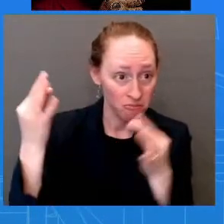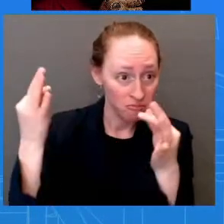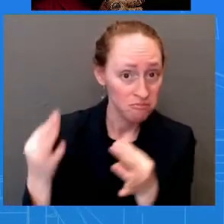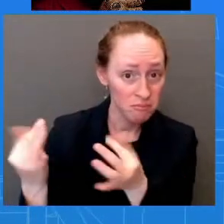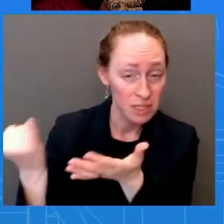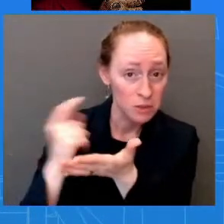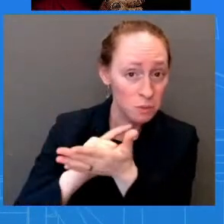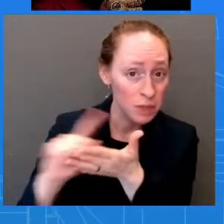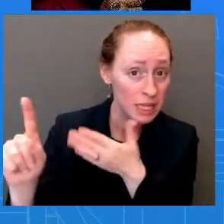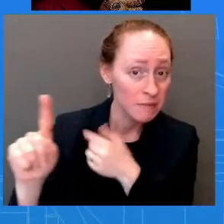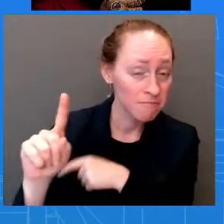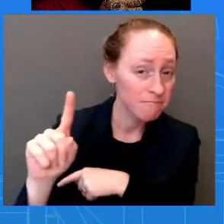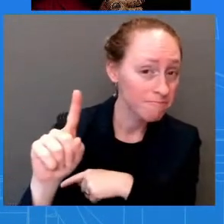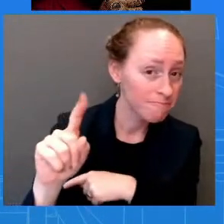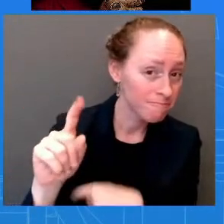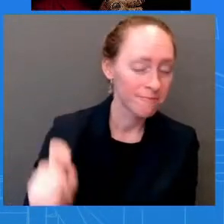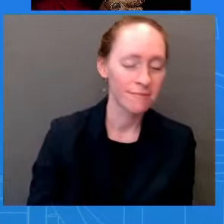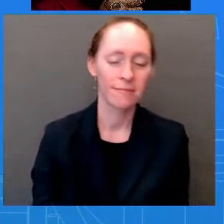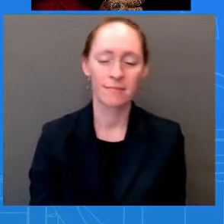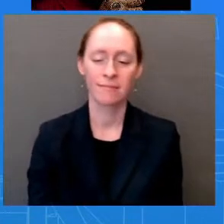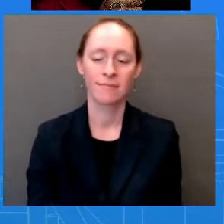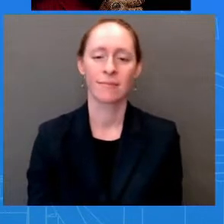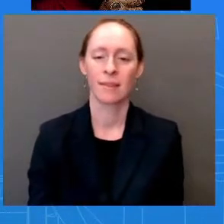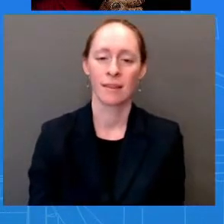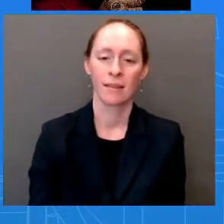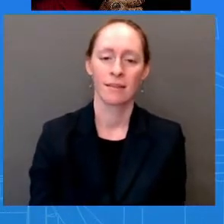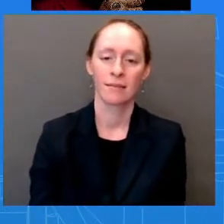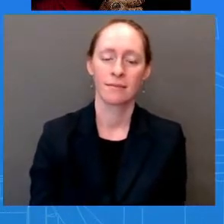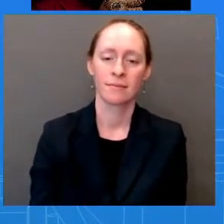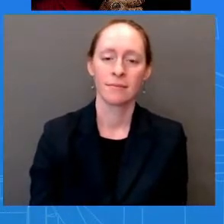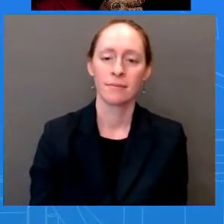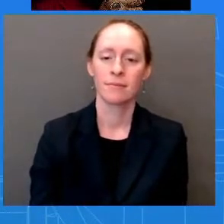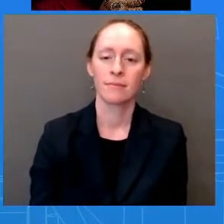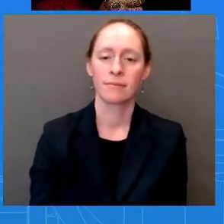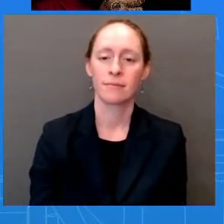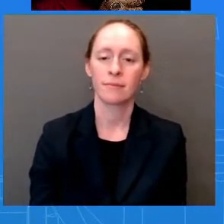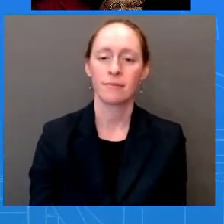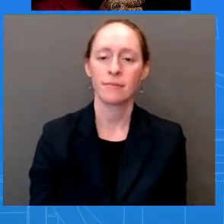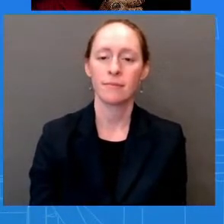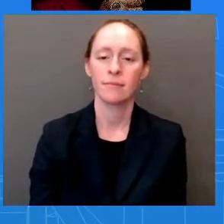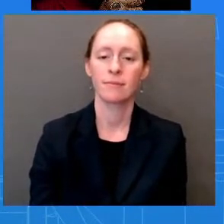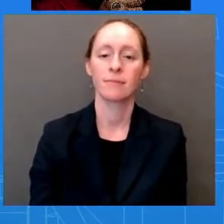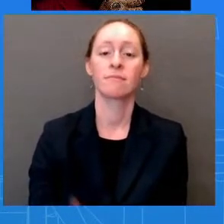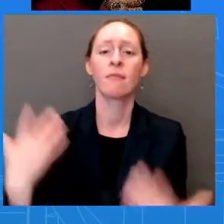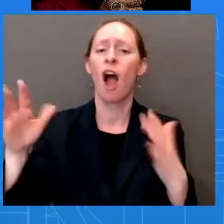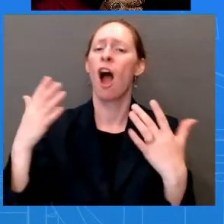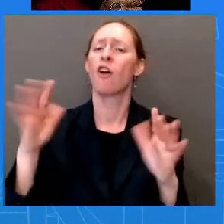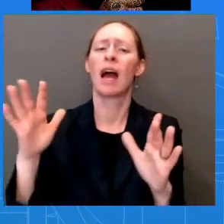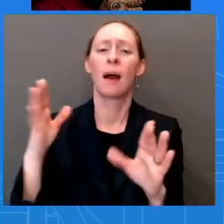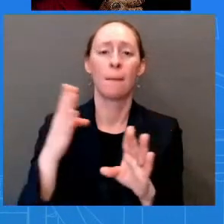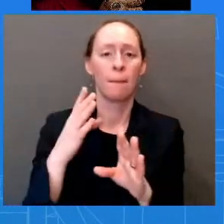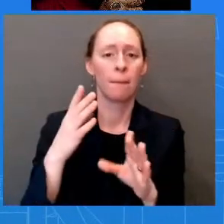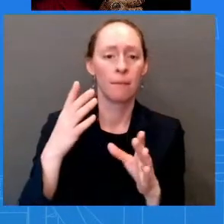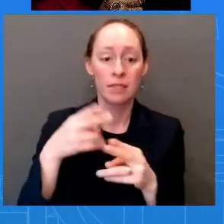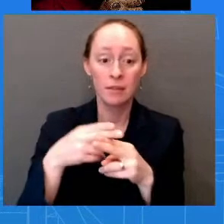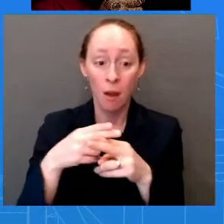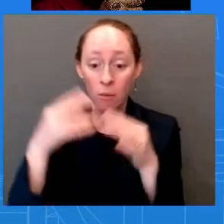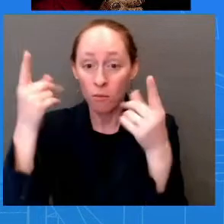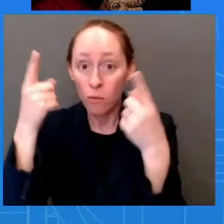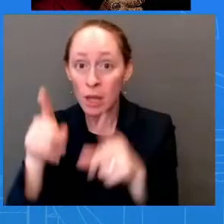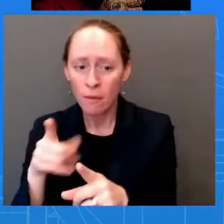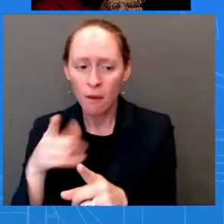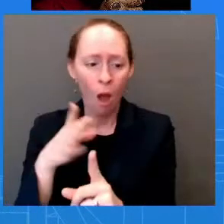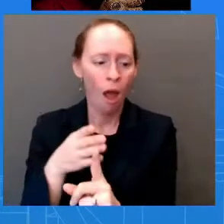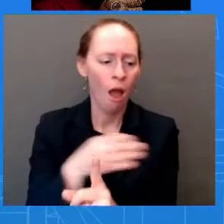directly involved since before there was even a tentative agreement, right? So that has not stopped. The president has been